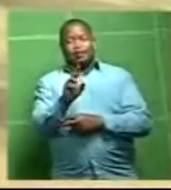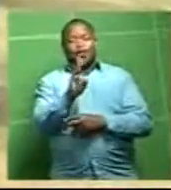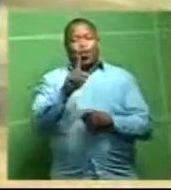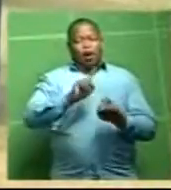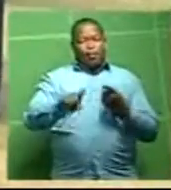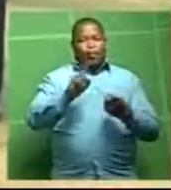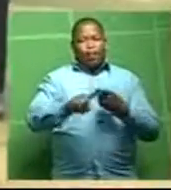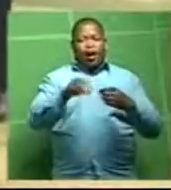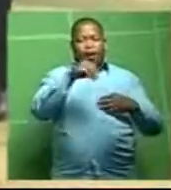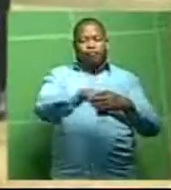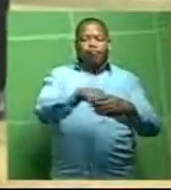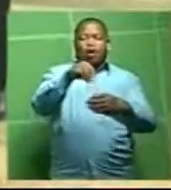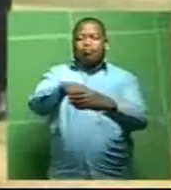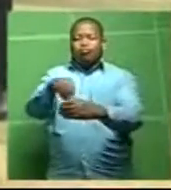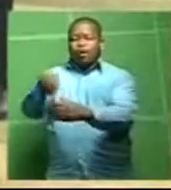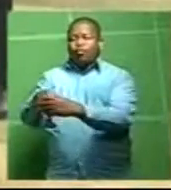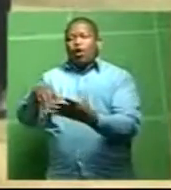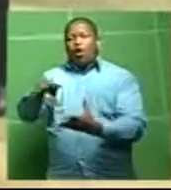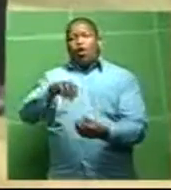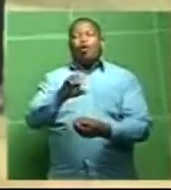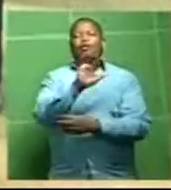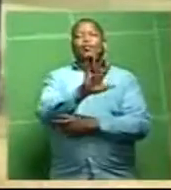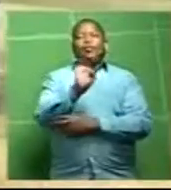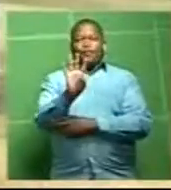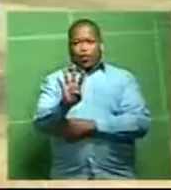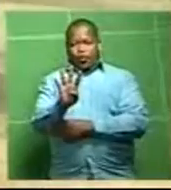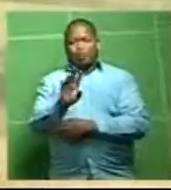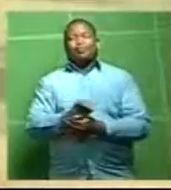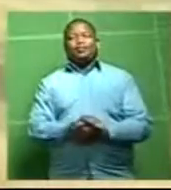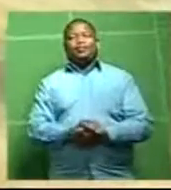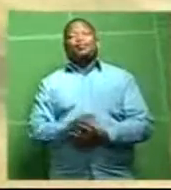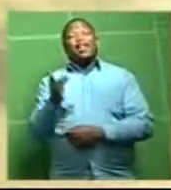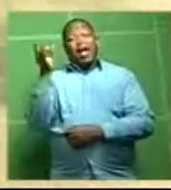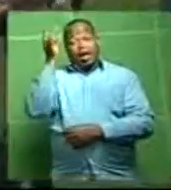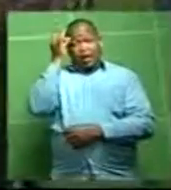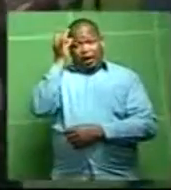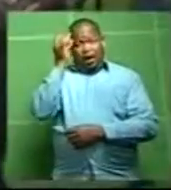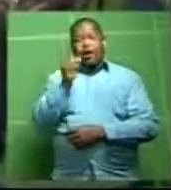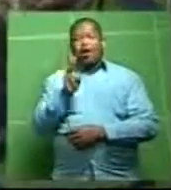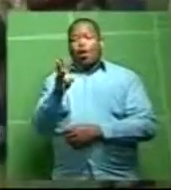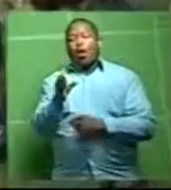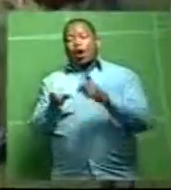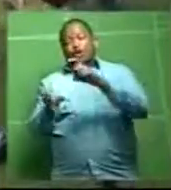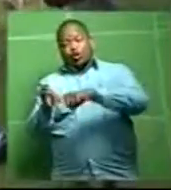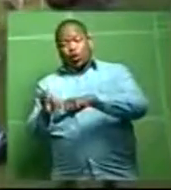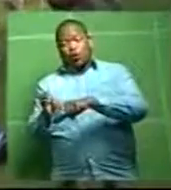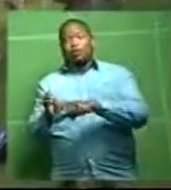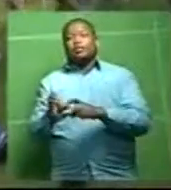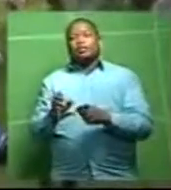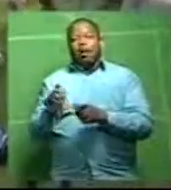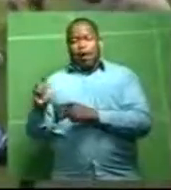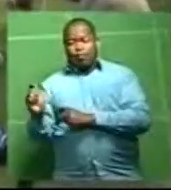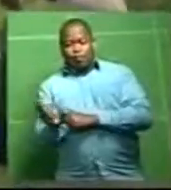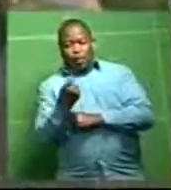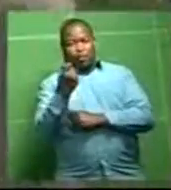mashumi la sshanu nagune Besa kuti umki mbilo mkulu lapo silo inkosimsu watu e satu sita usha e Kalouva Uta oba msa